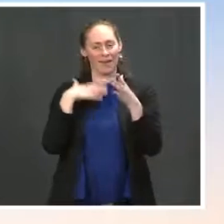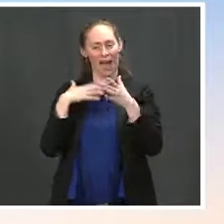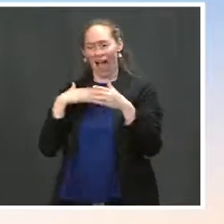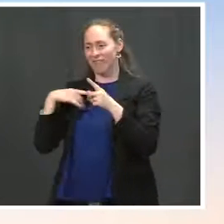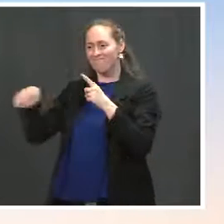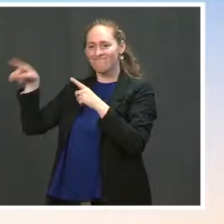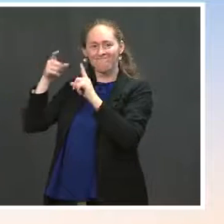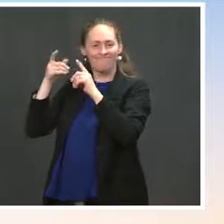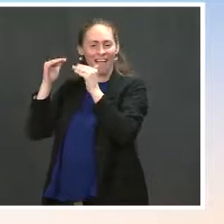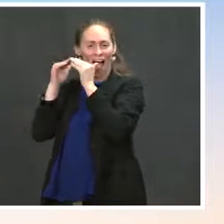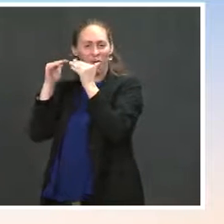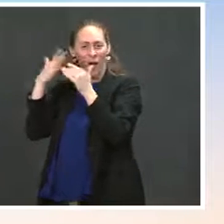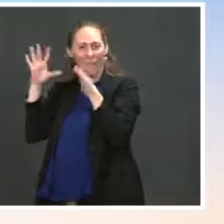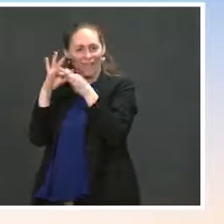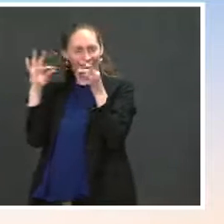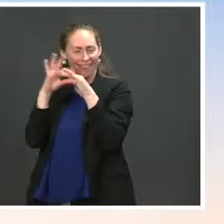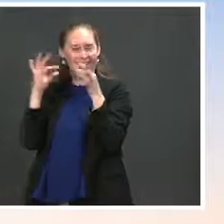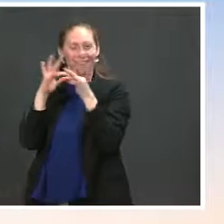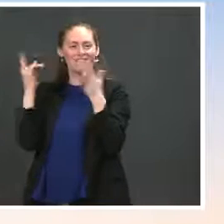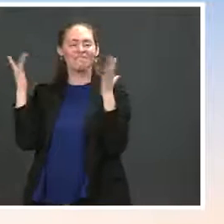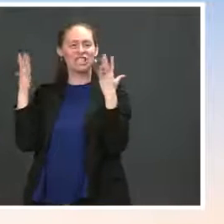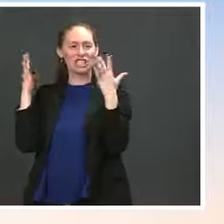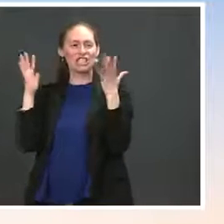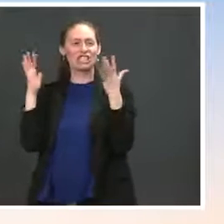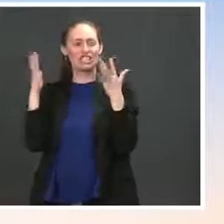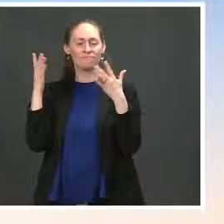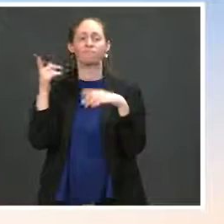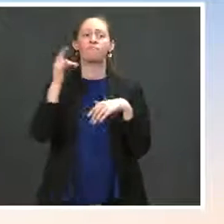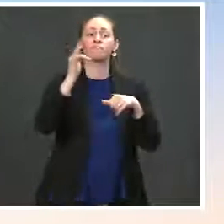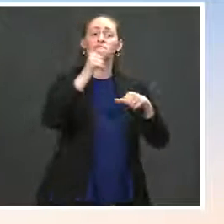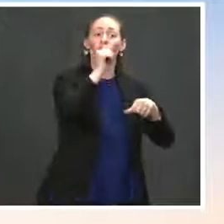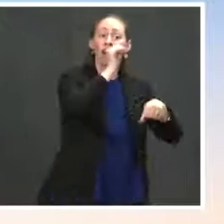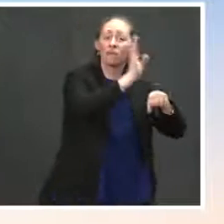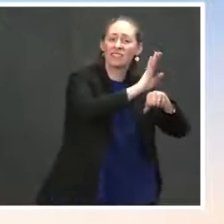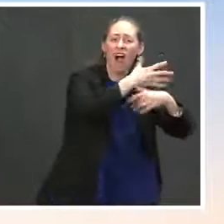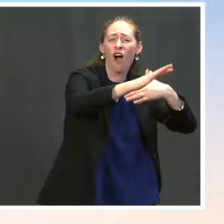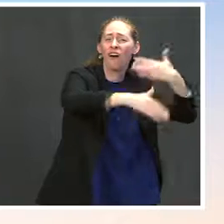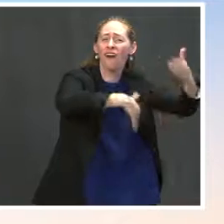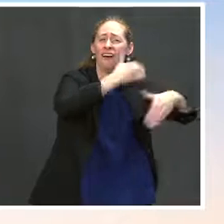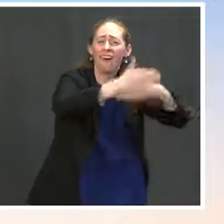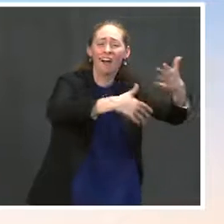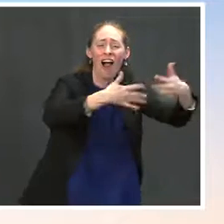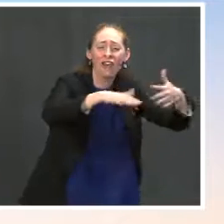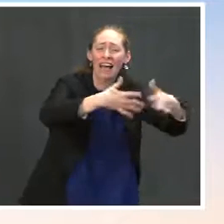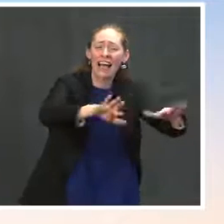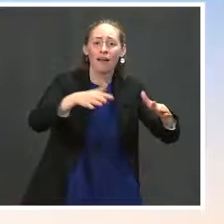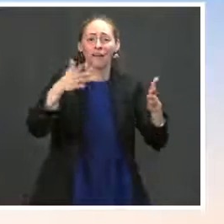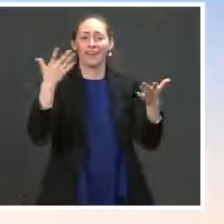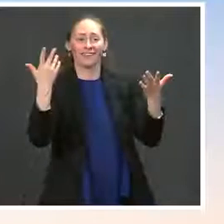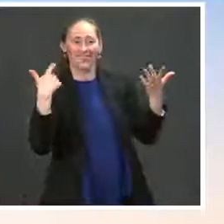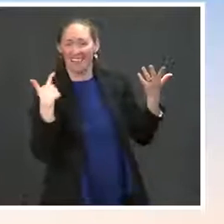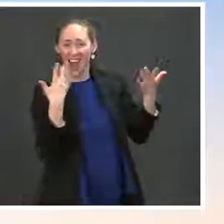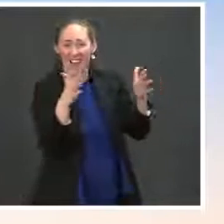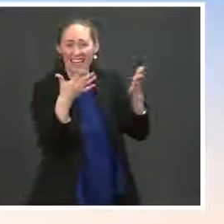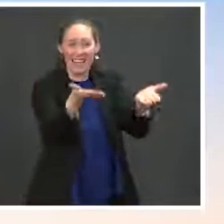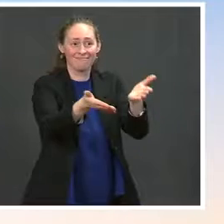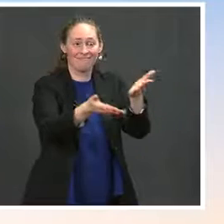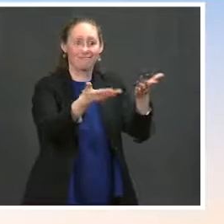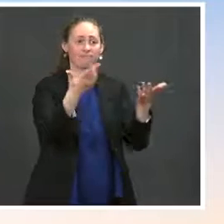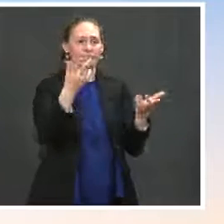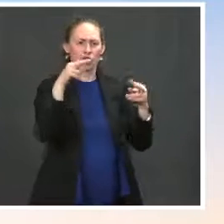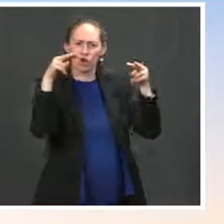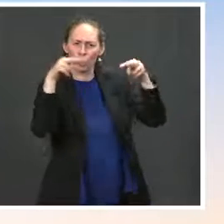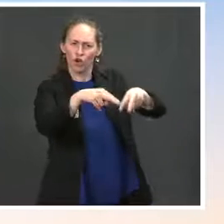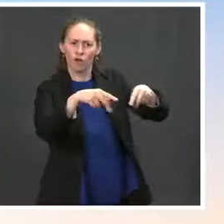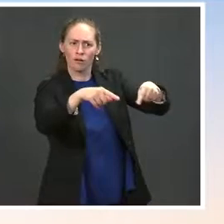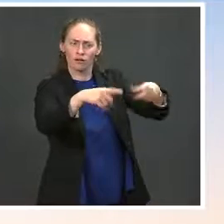spoke to, this is where the private sector is going. This is where government is going. These are industries that are going to create